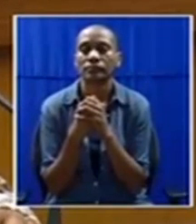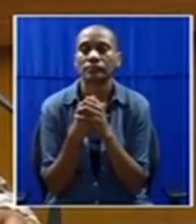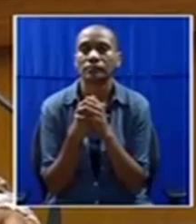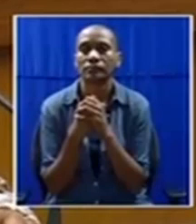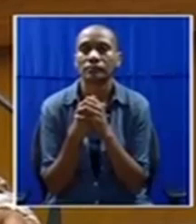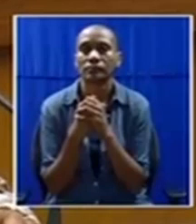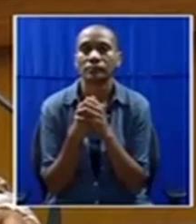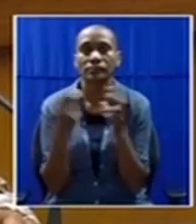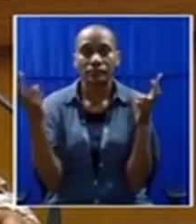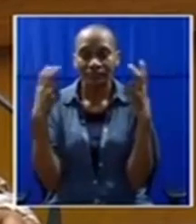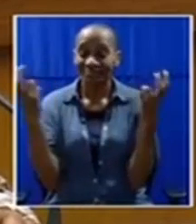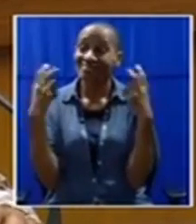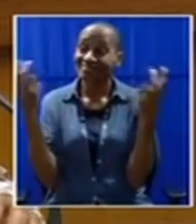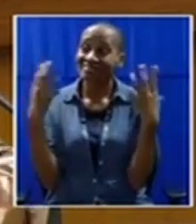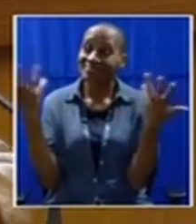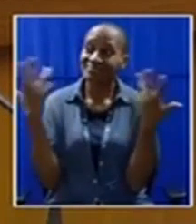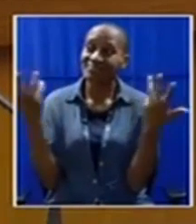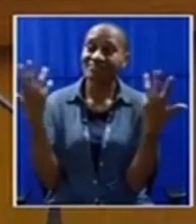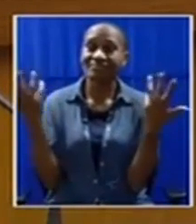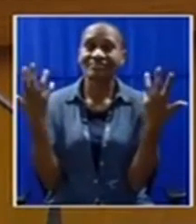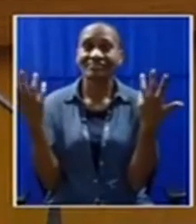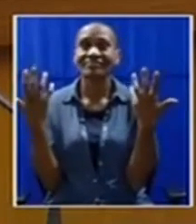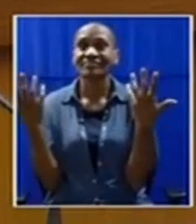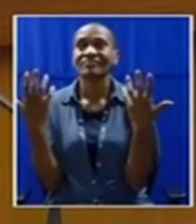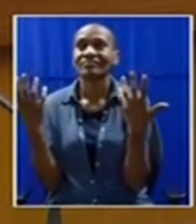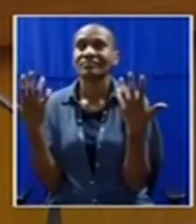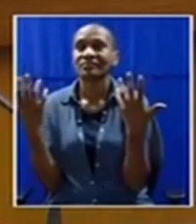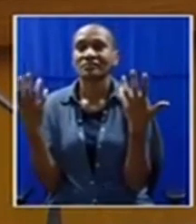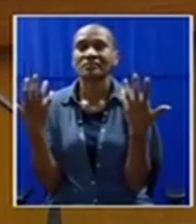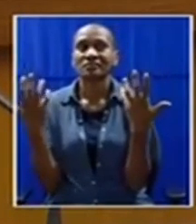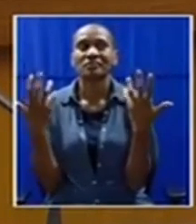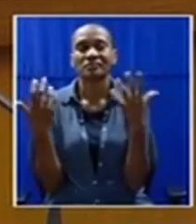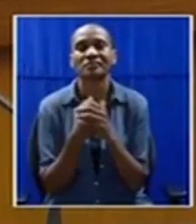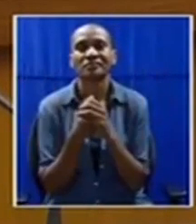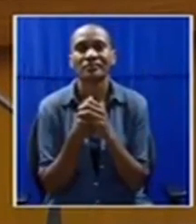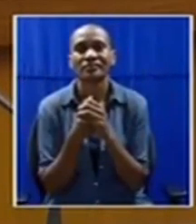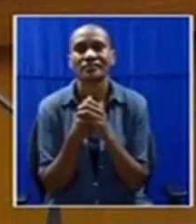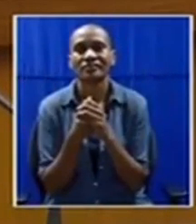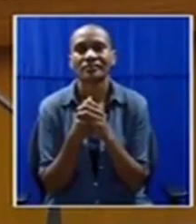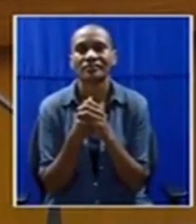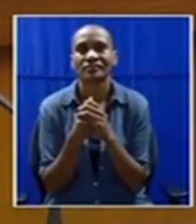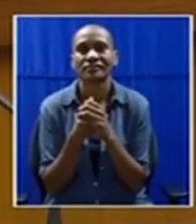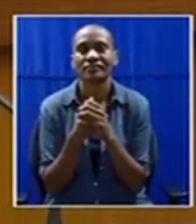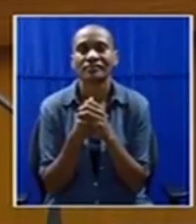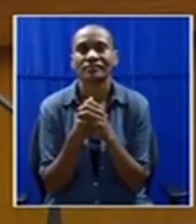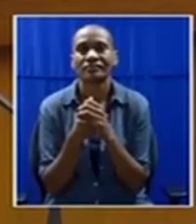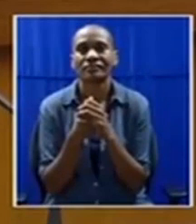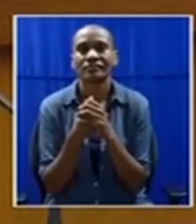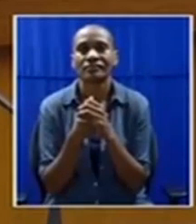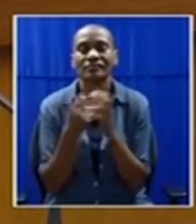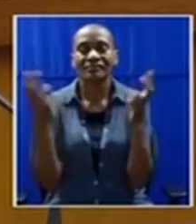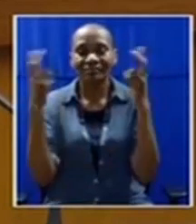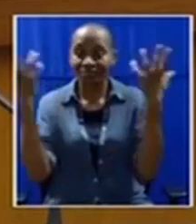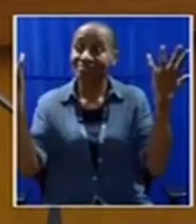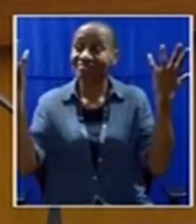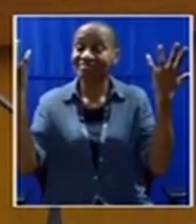Like everybody else who's said words about this occurrence, it's very, very sad. And it's been difficult